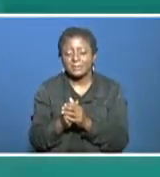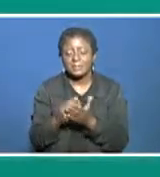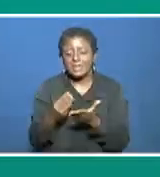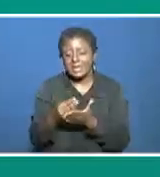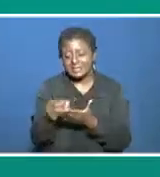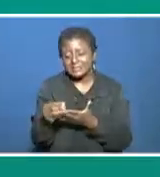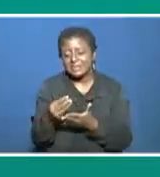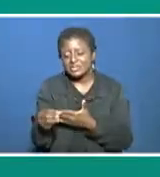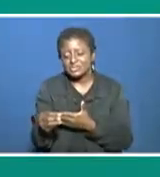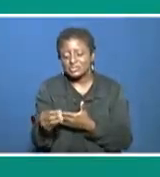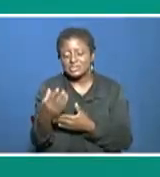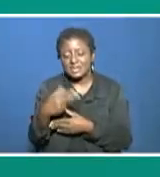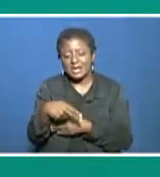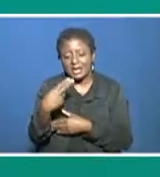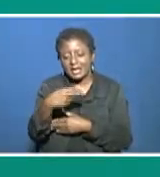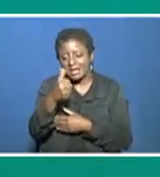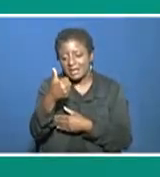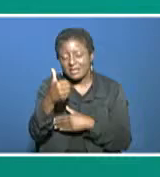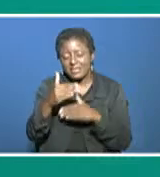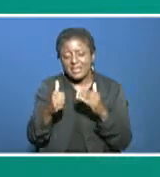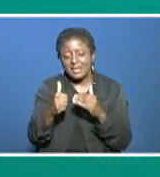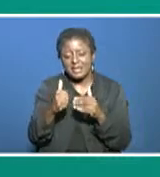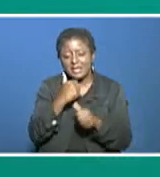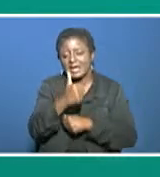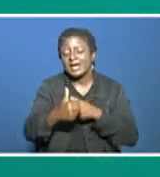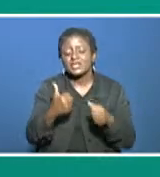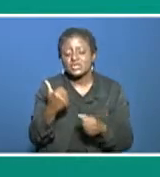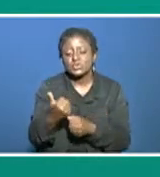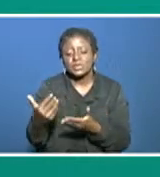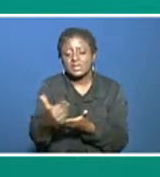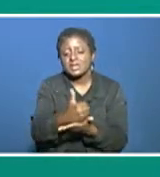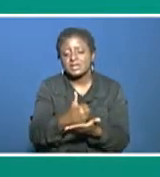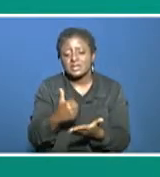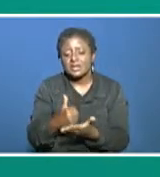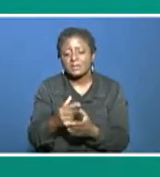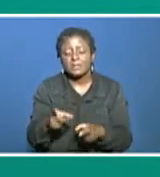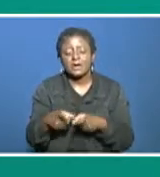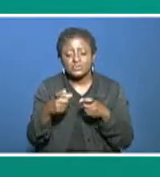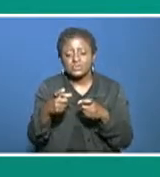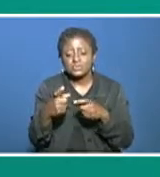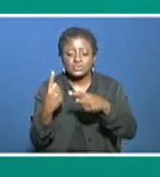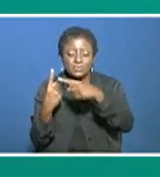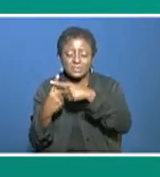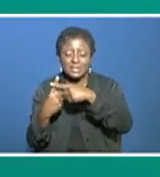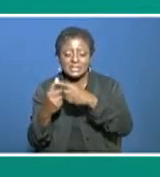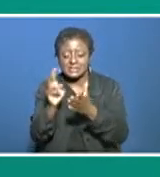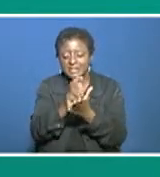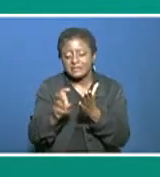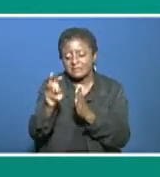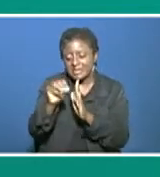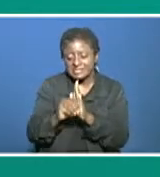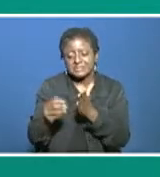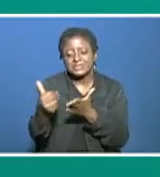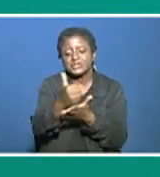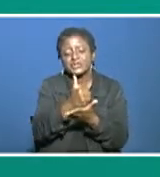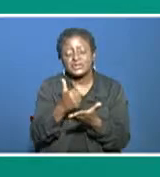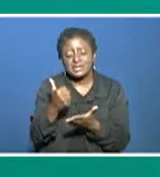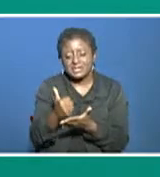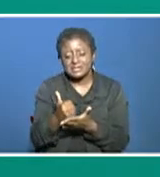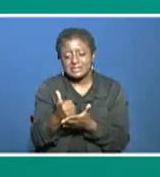Expenditures are higher than annual income, contributions plus investment earnings. For the